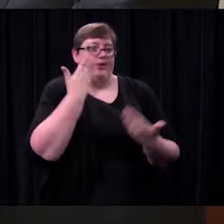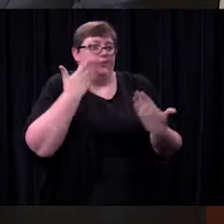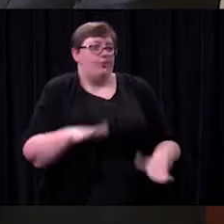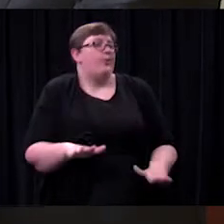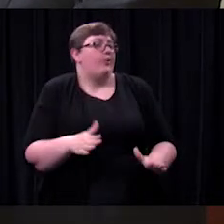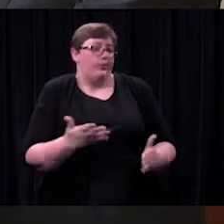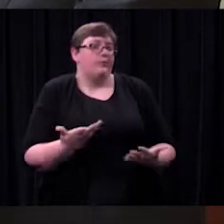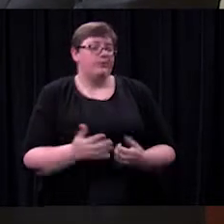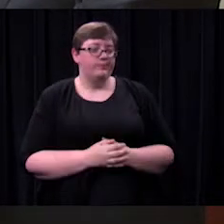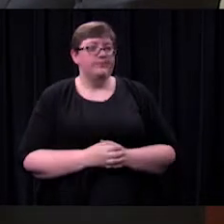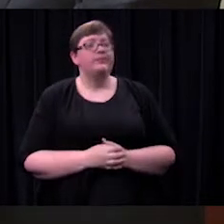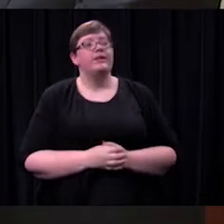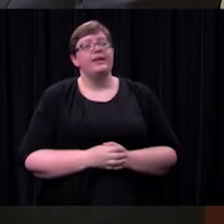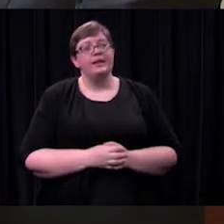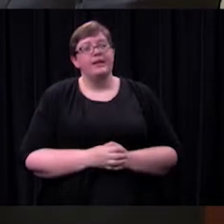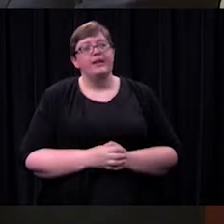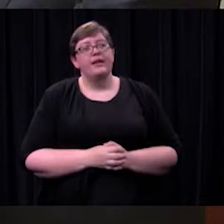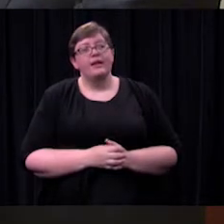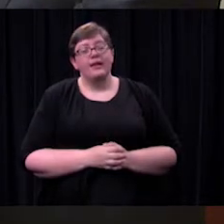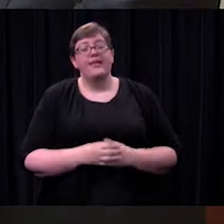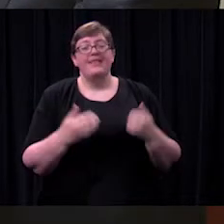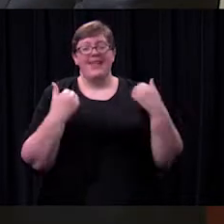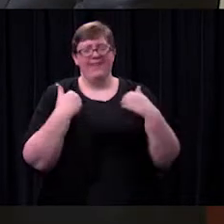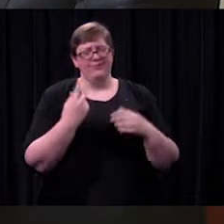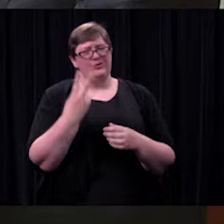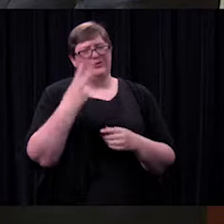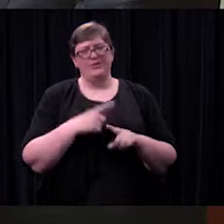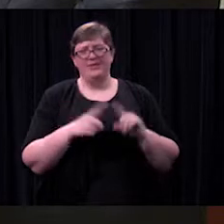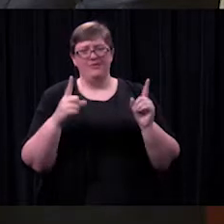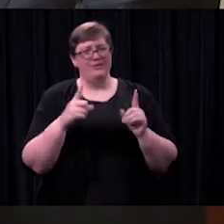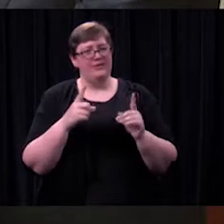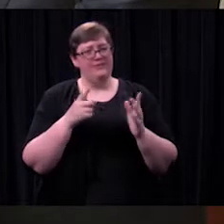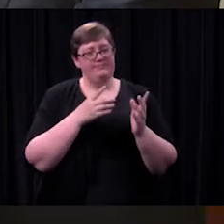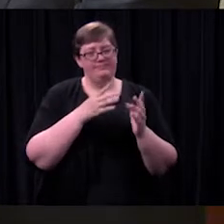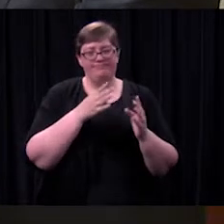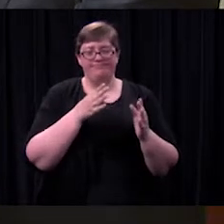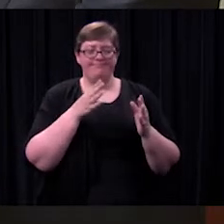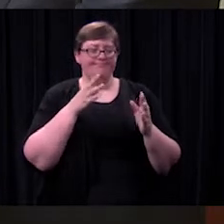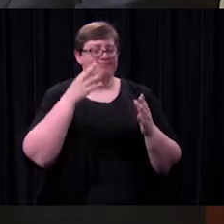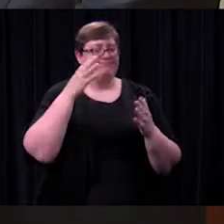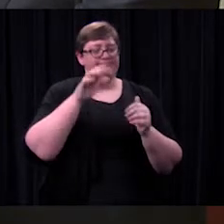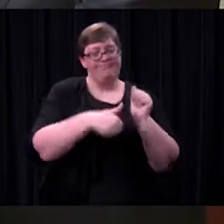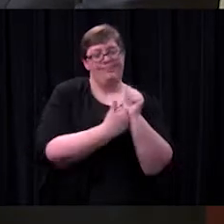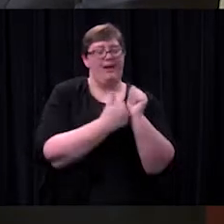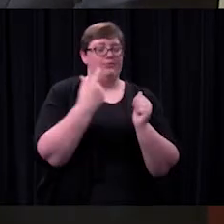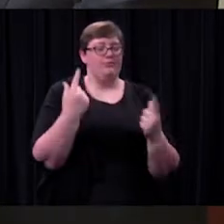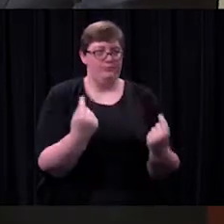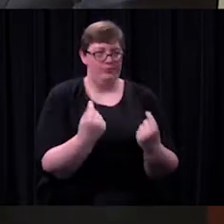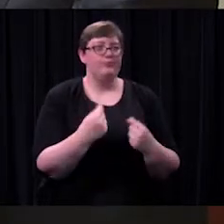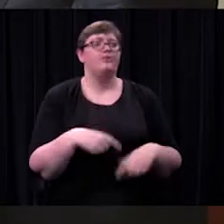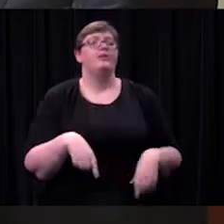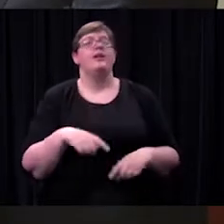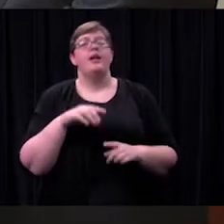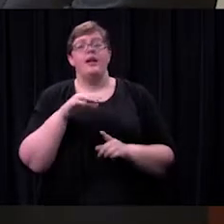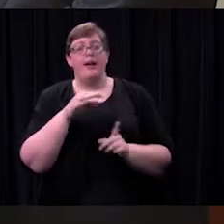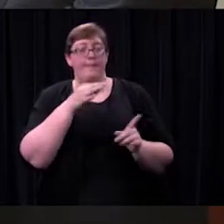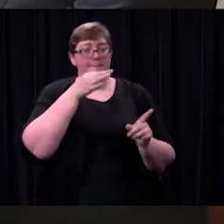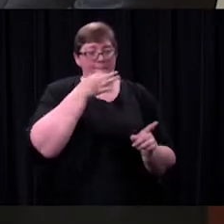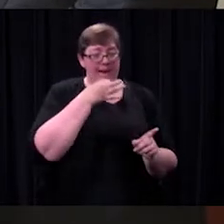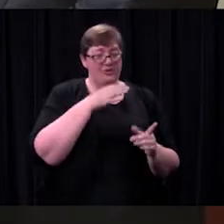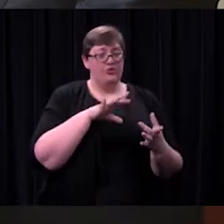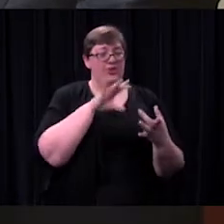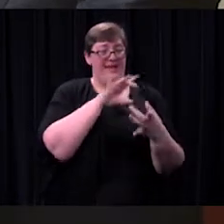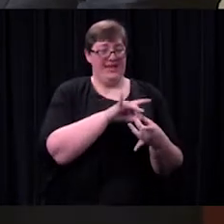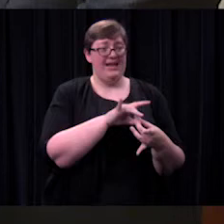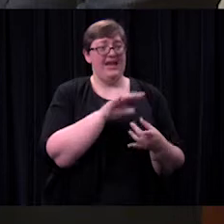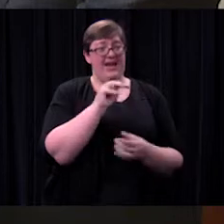They do different things. The Mastery Connect does have an assessment component to it, but it's more